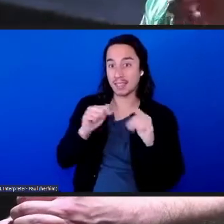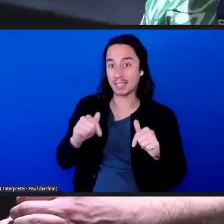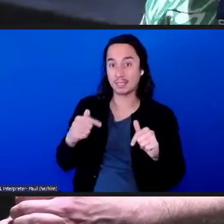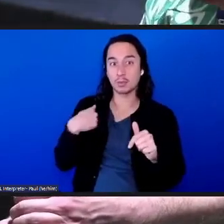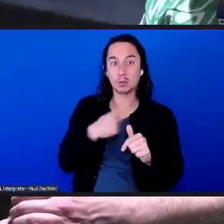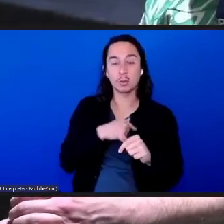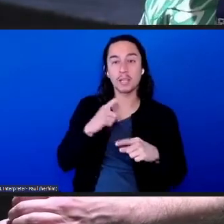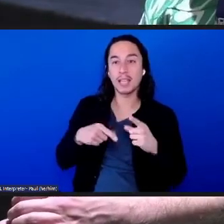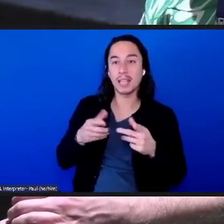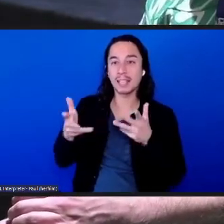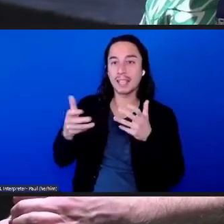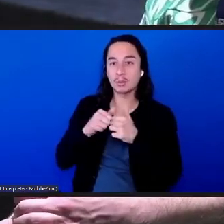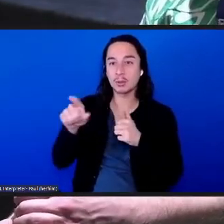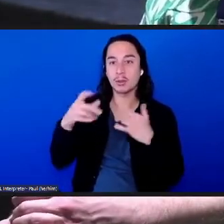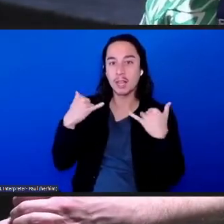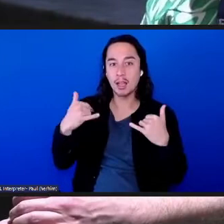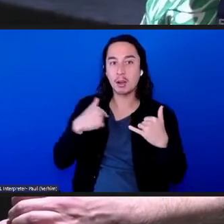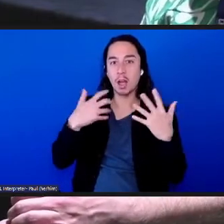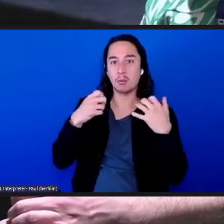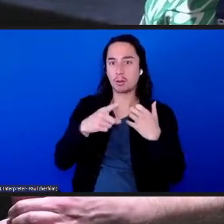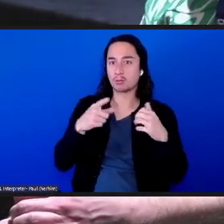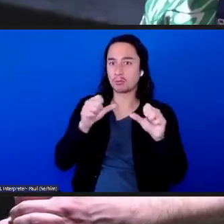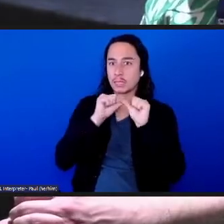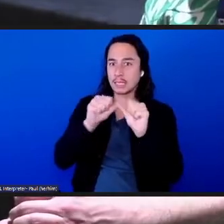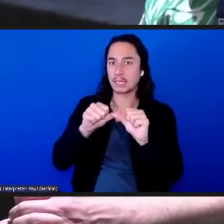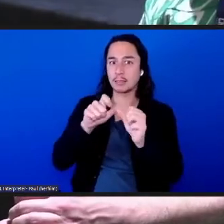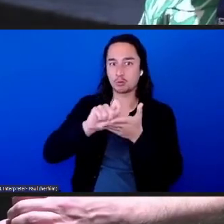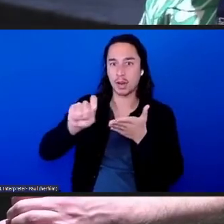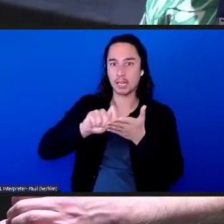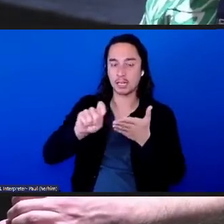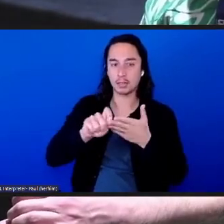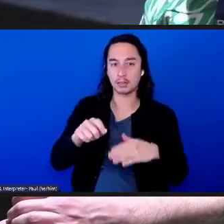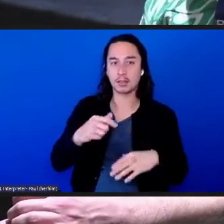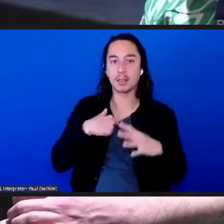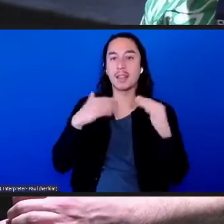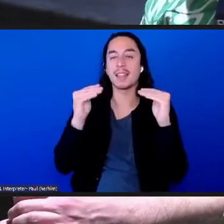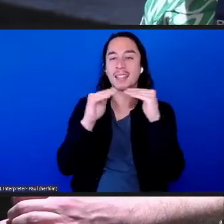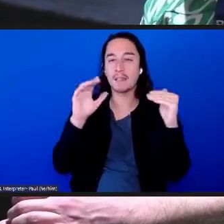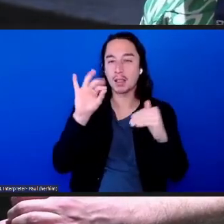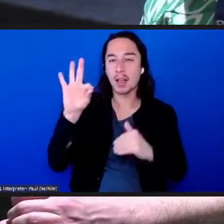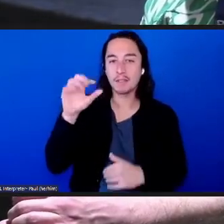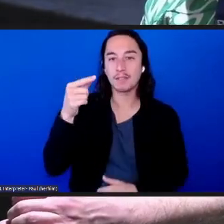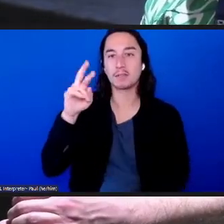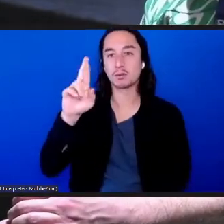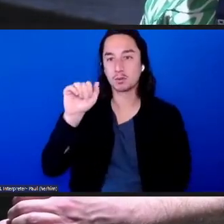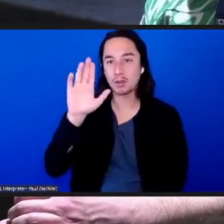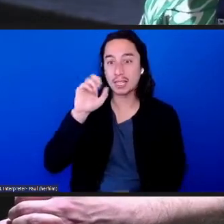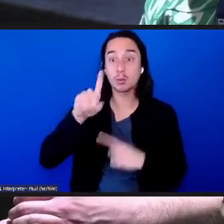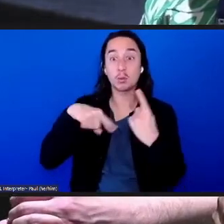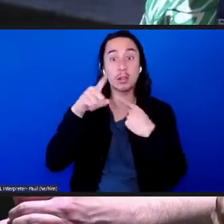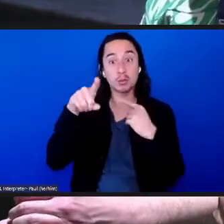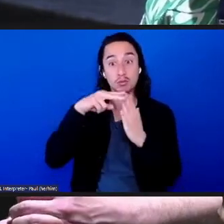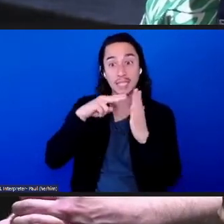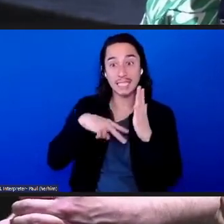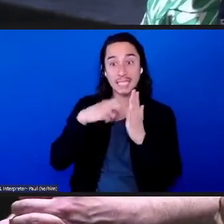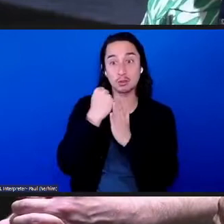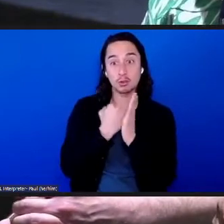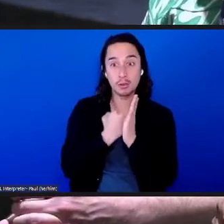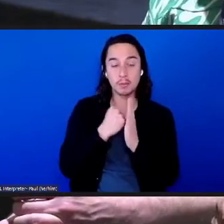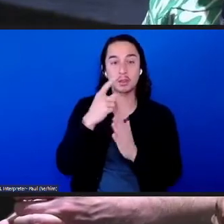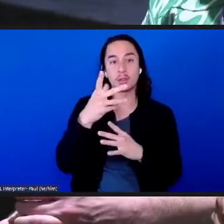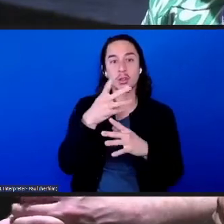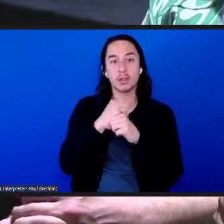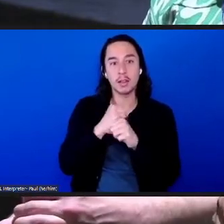engage with you now, I want you to keep writing. There is a level of grace. When you're reading a script, you're getting a